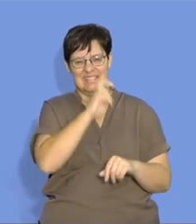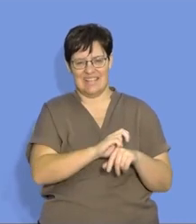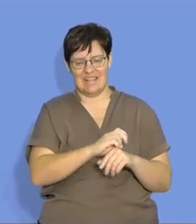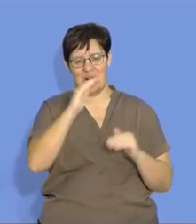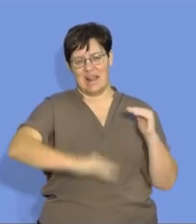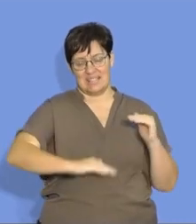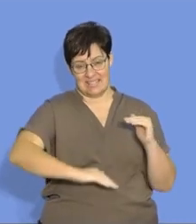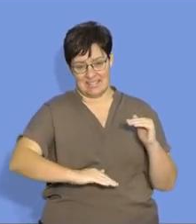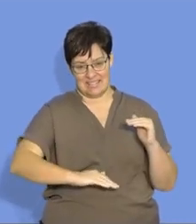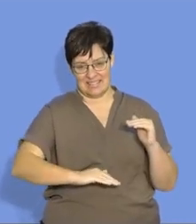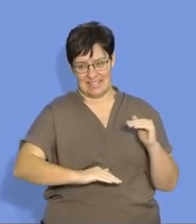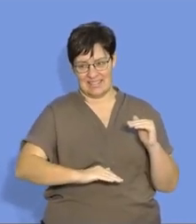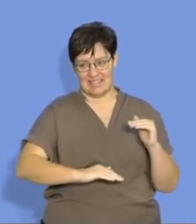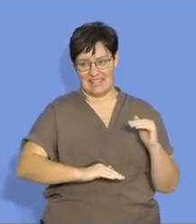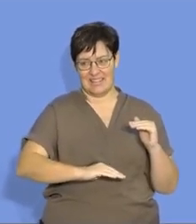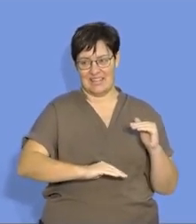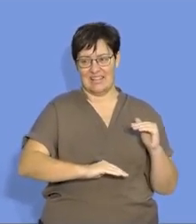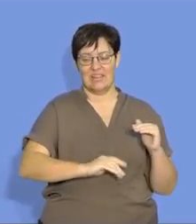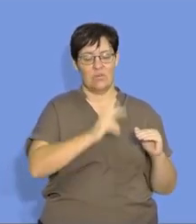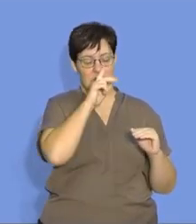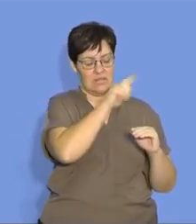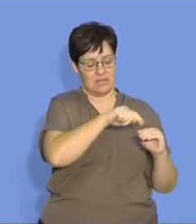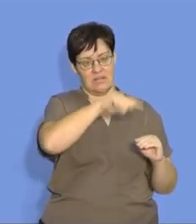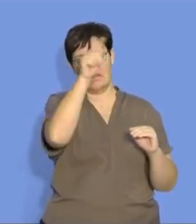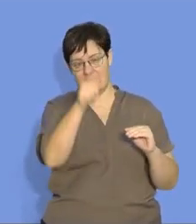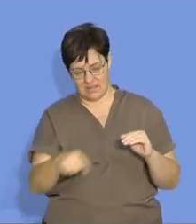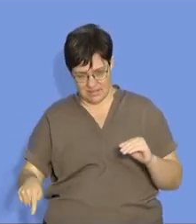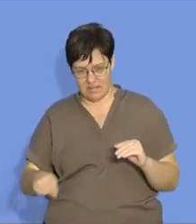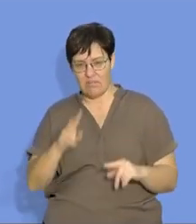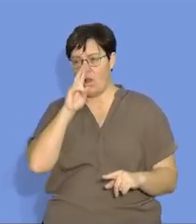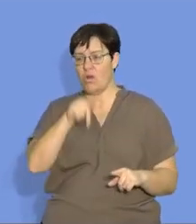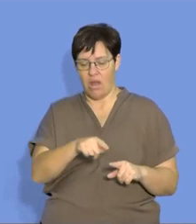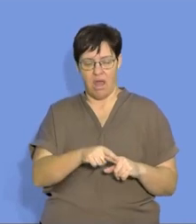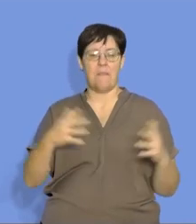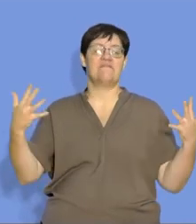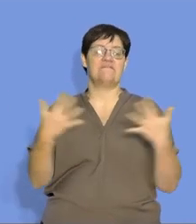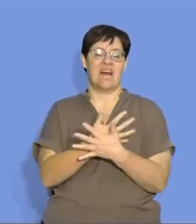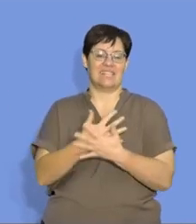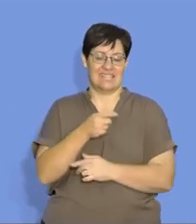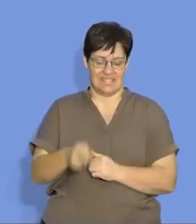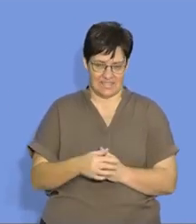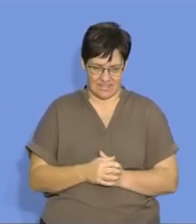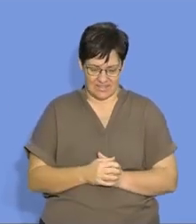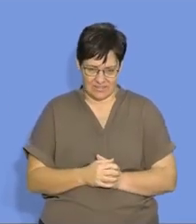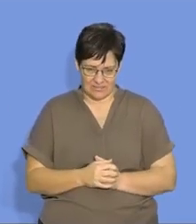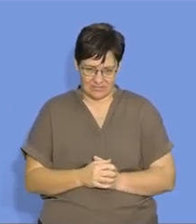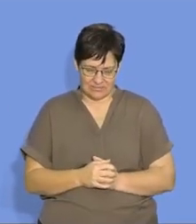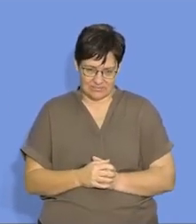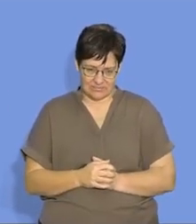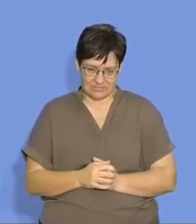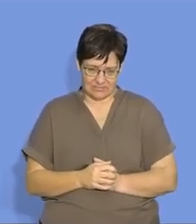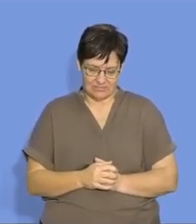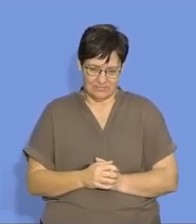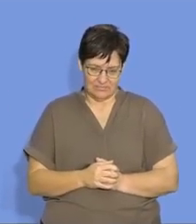that amount. So if I can draw it like that, you will see it looks as if this